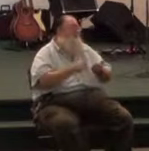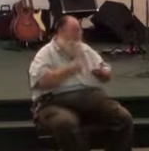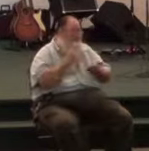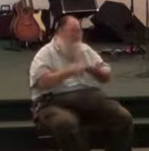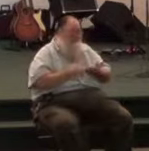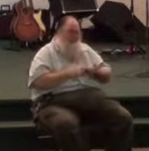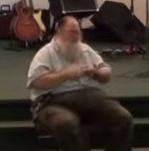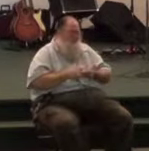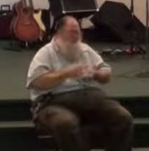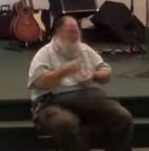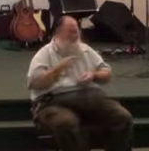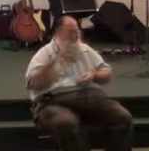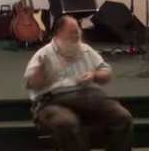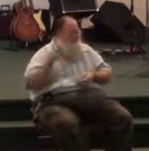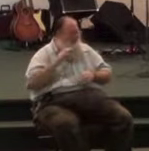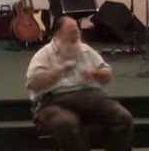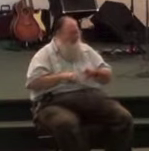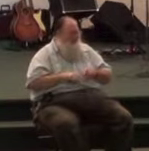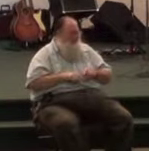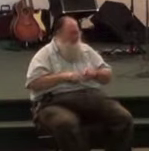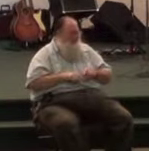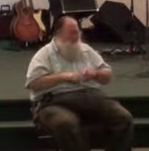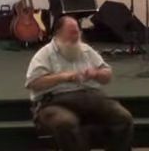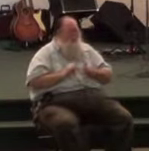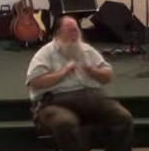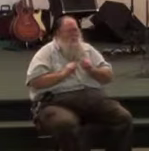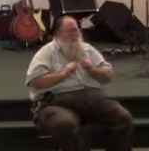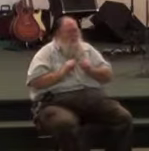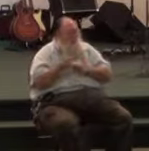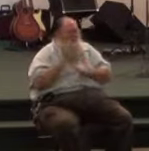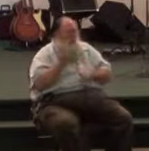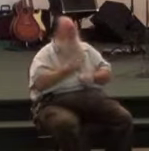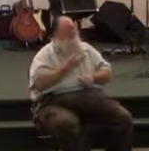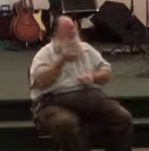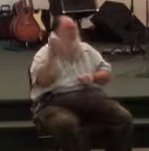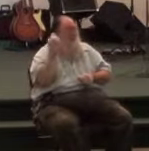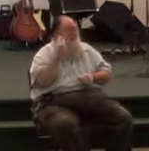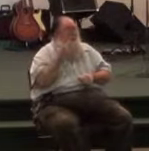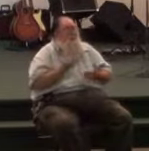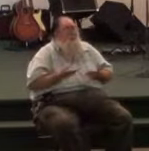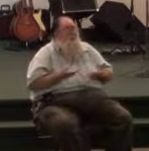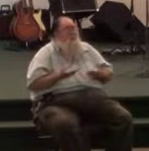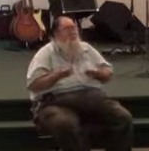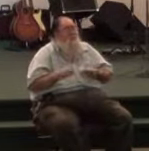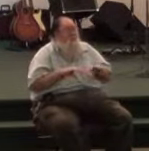they can't get past our past to see what we're doing now.